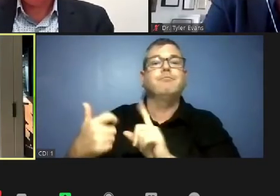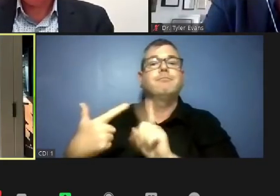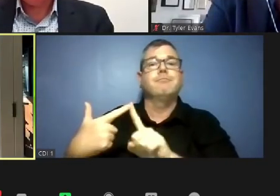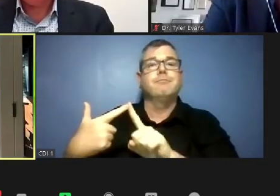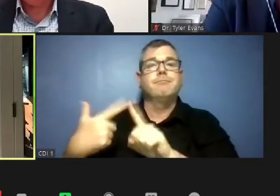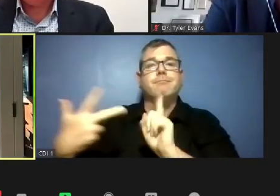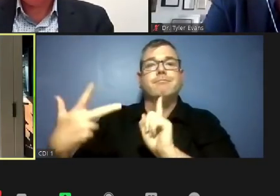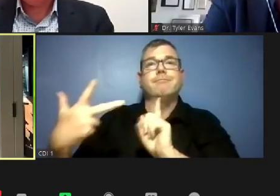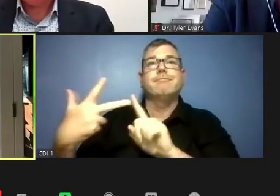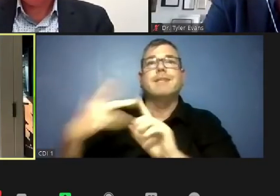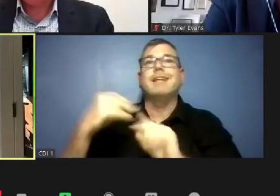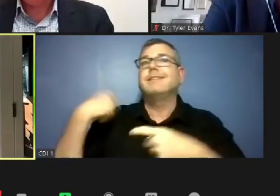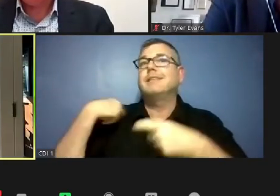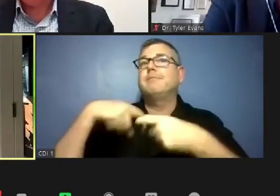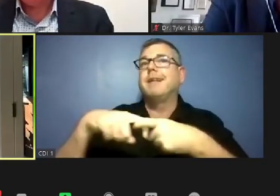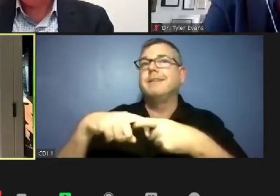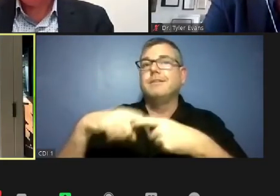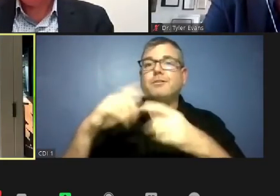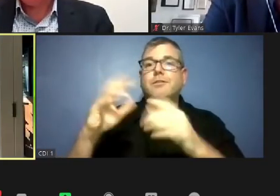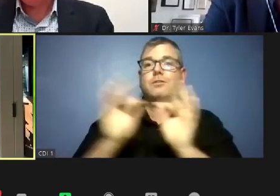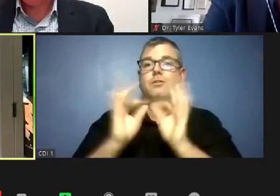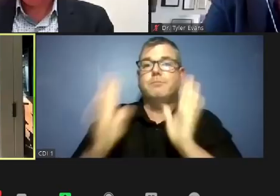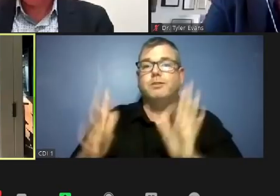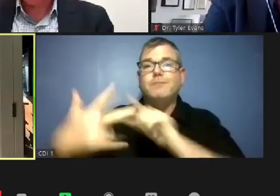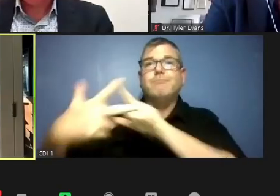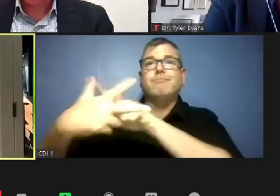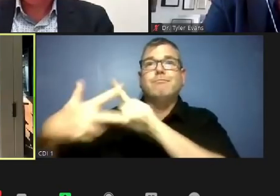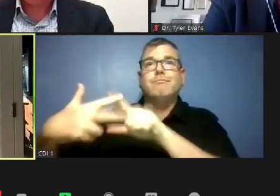you all for your service here this evening as well.